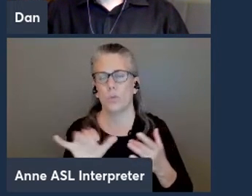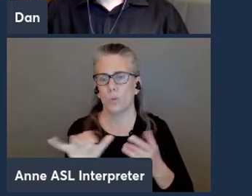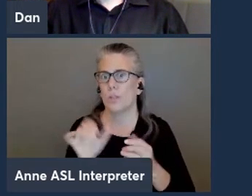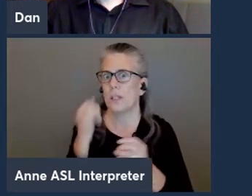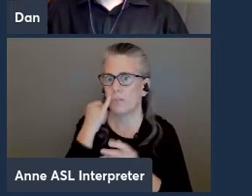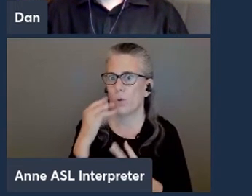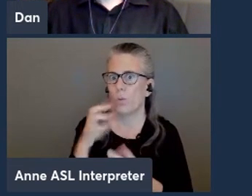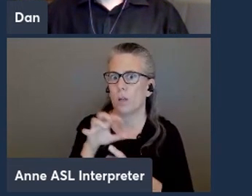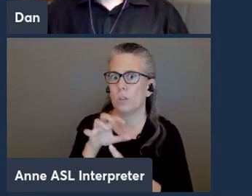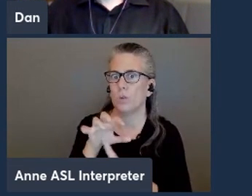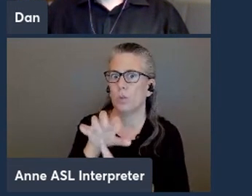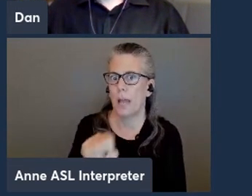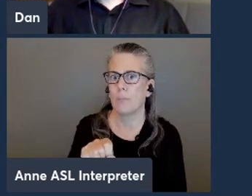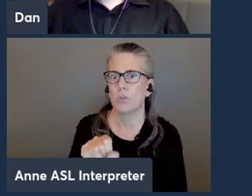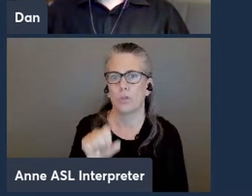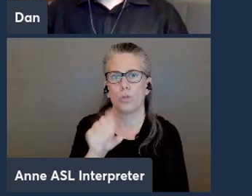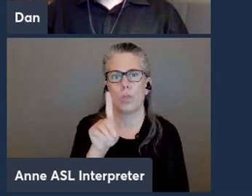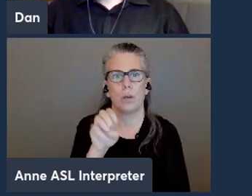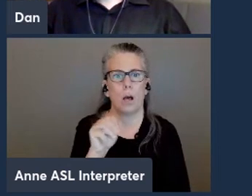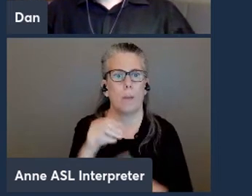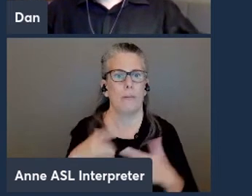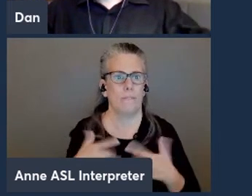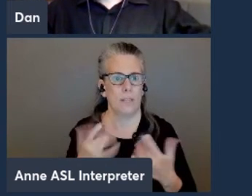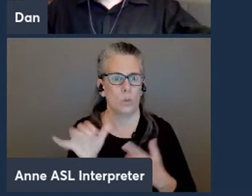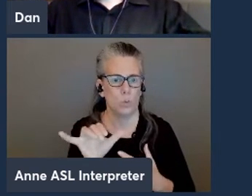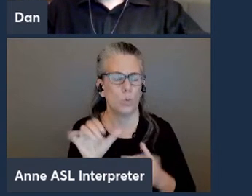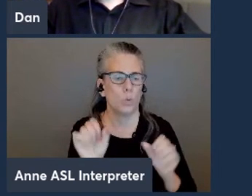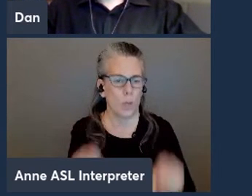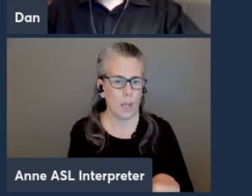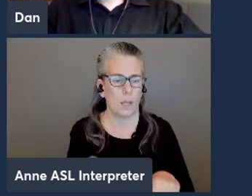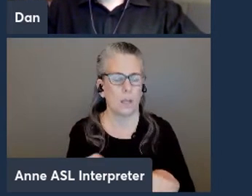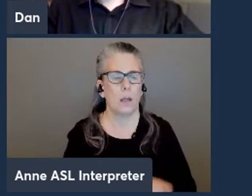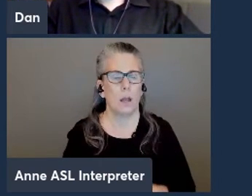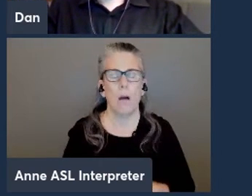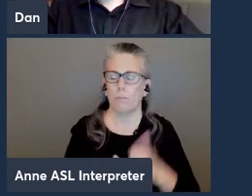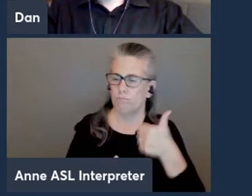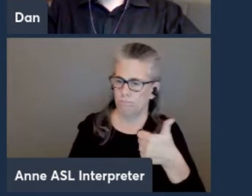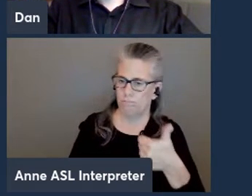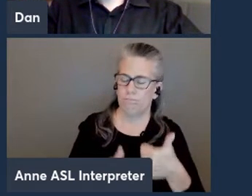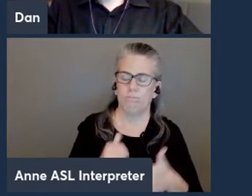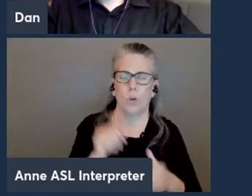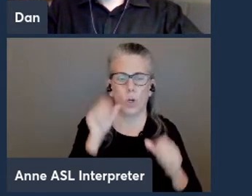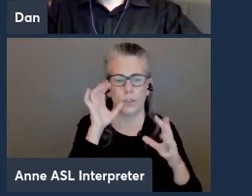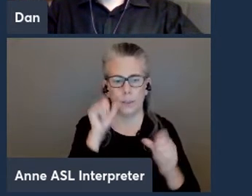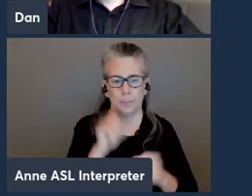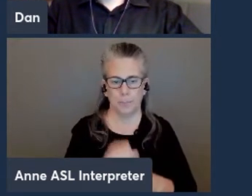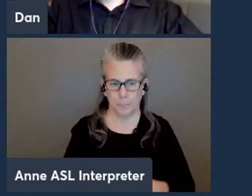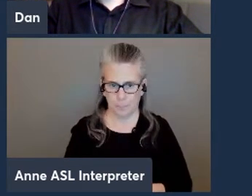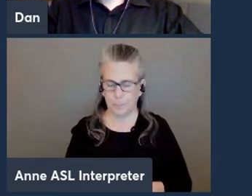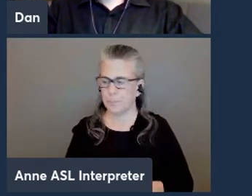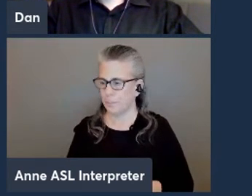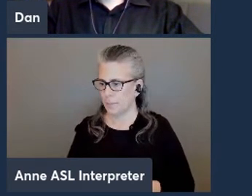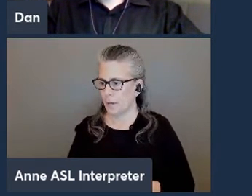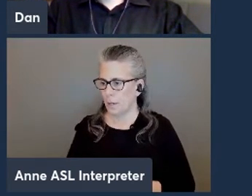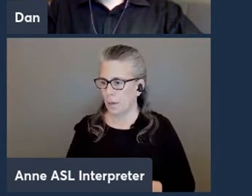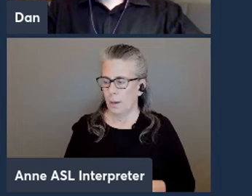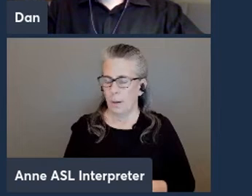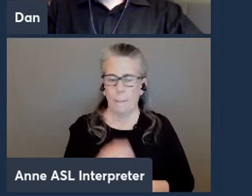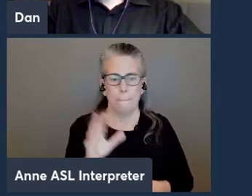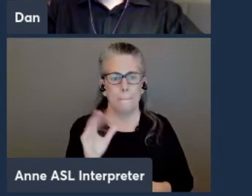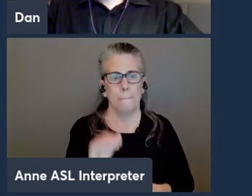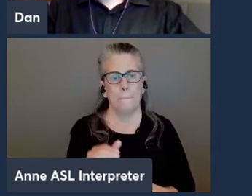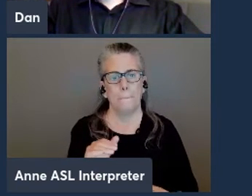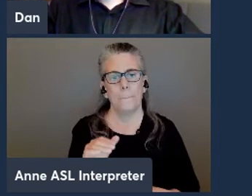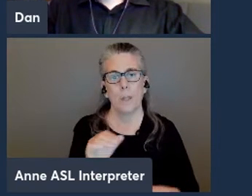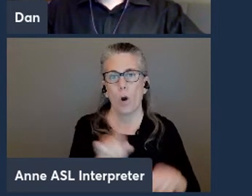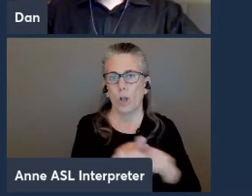those, that's also possible. That's good. I think that's a wonderful thing. And you know, this not only enables you to view this in real